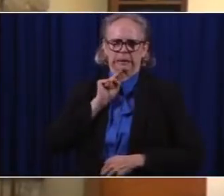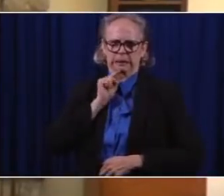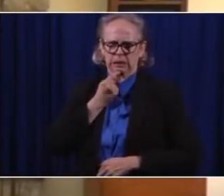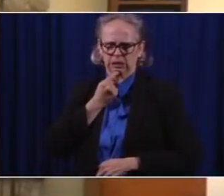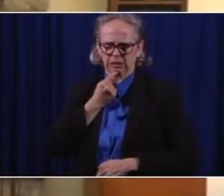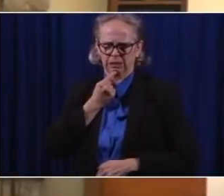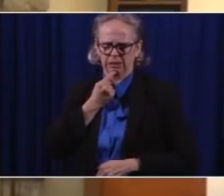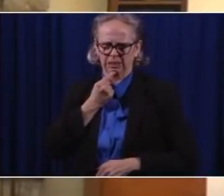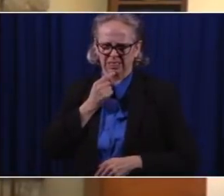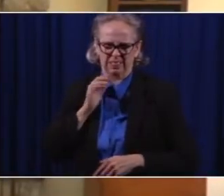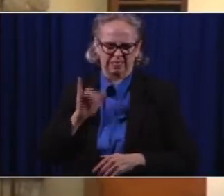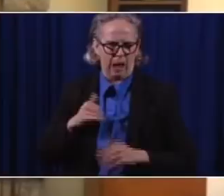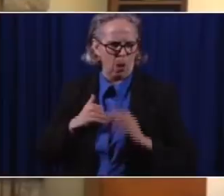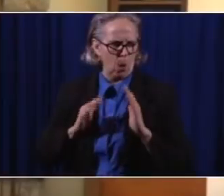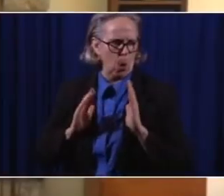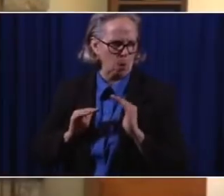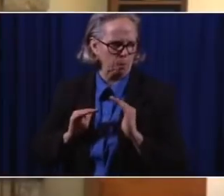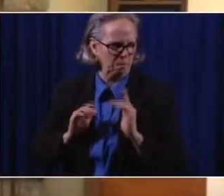we had